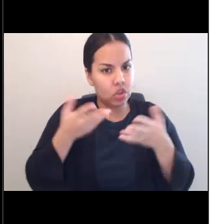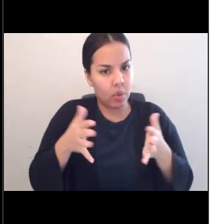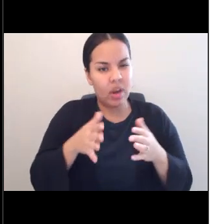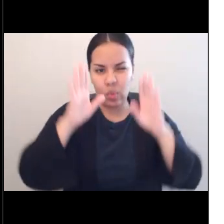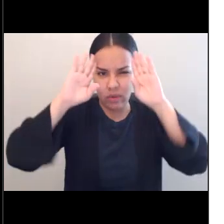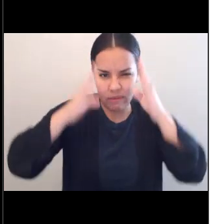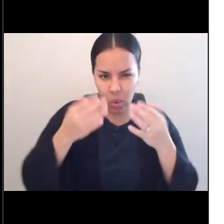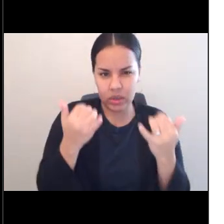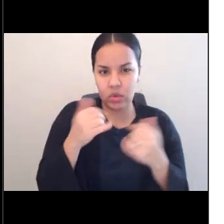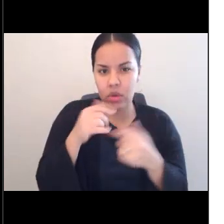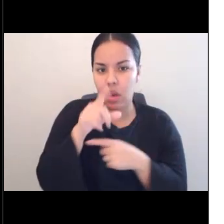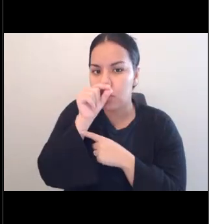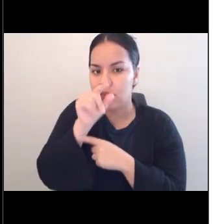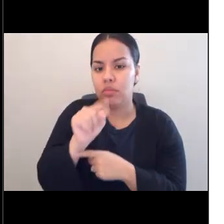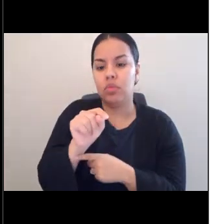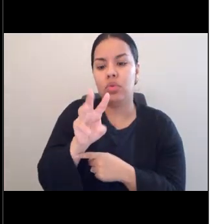Twitter.